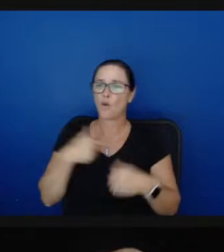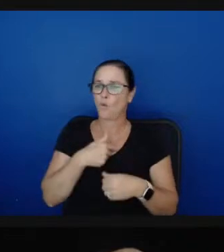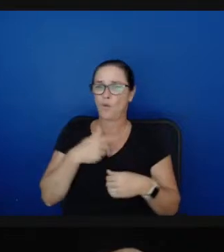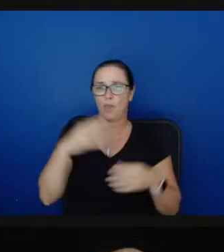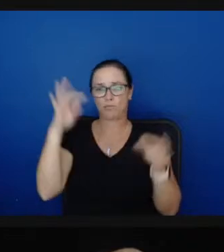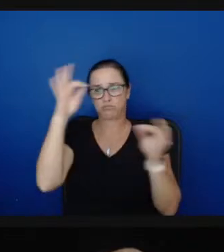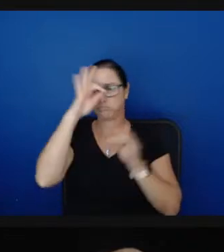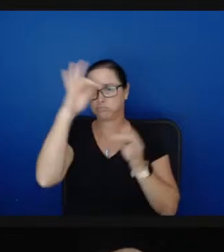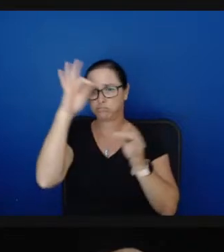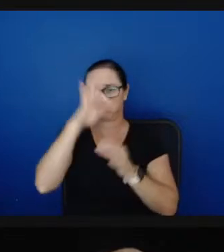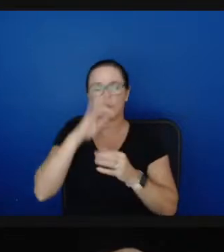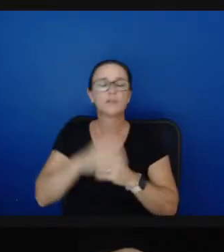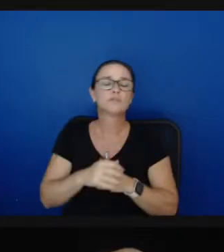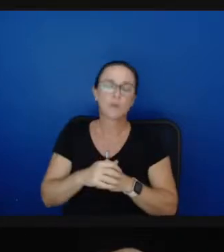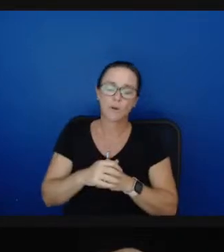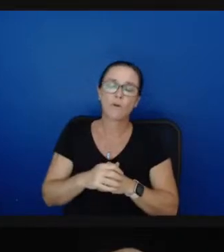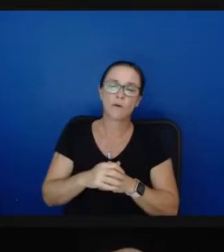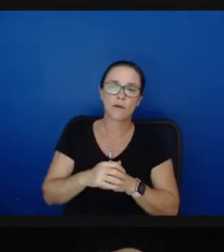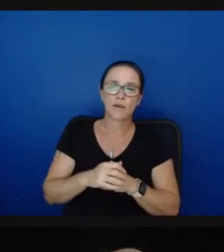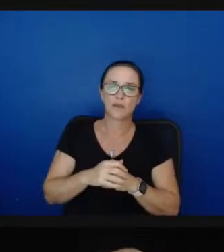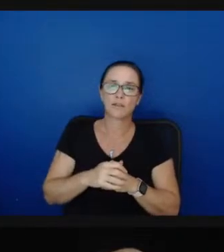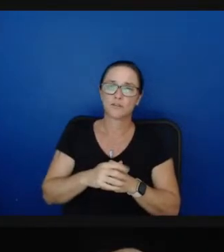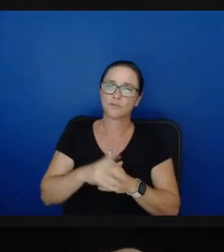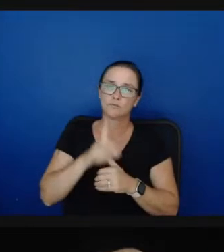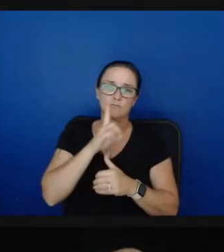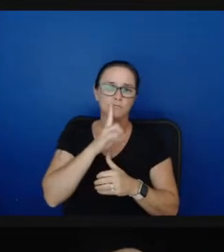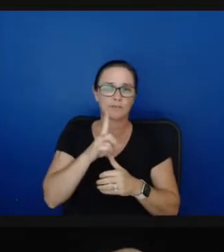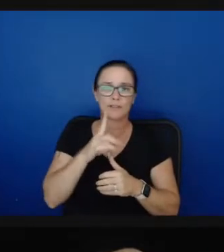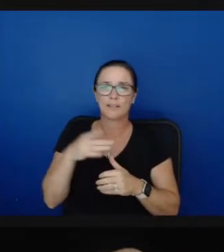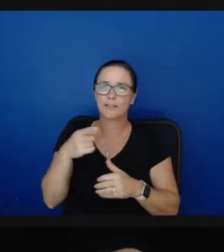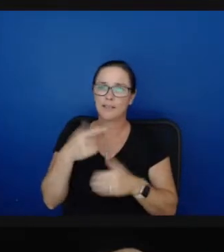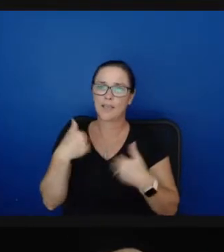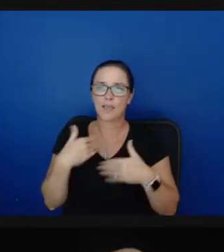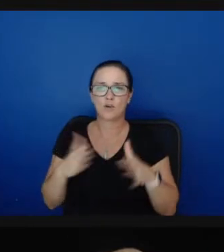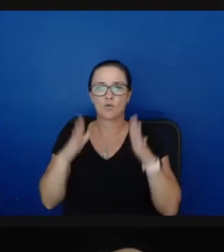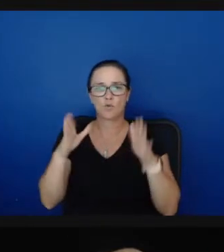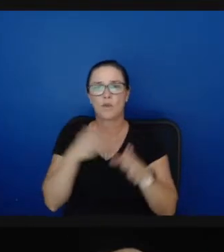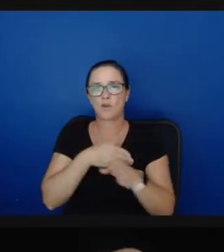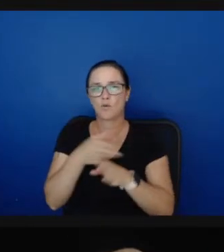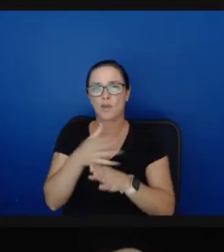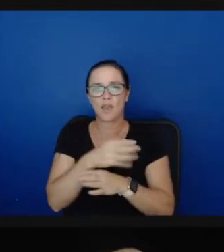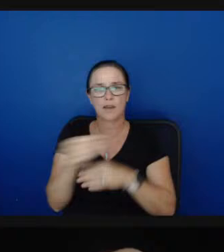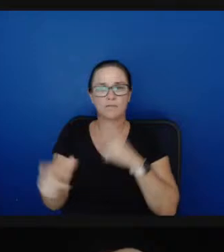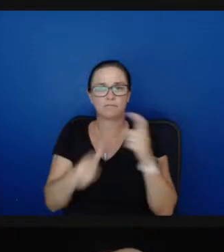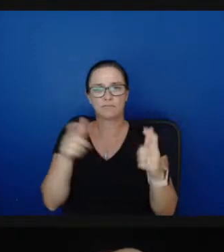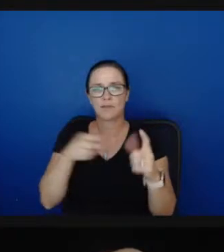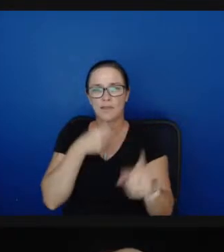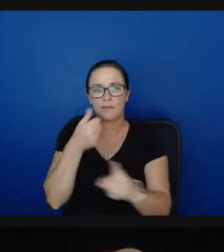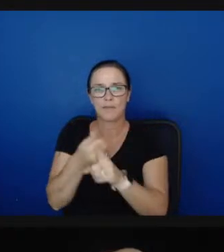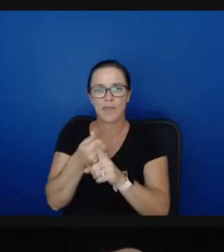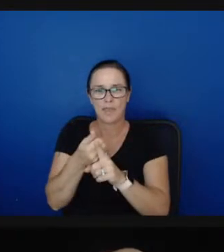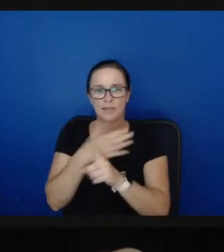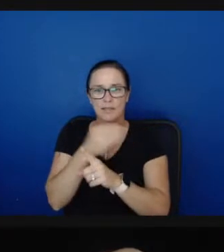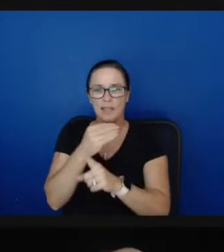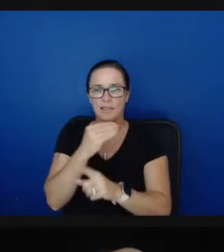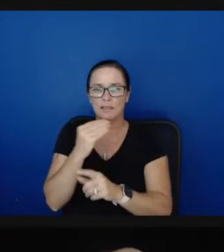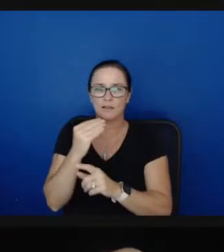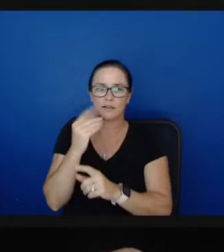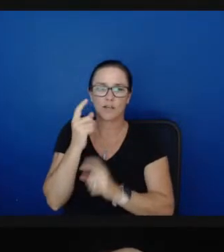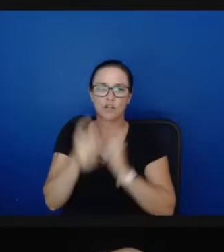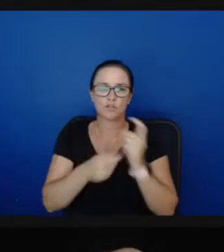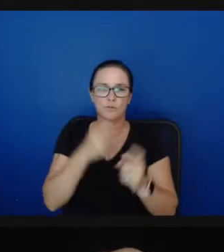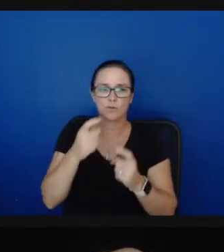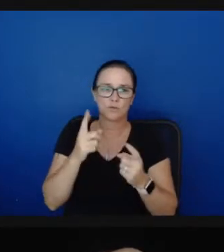is a tribute to this fantastic career and impact and contribution to Hawaii